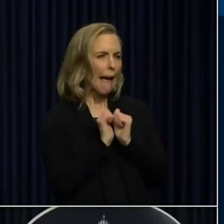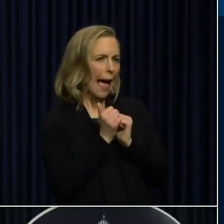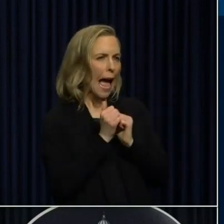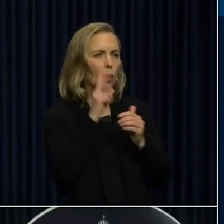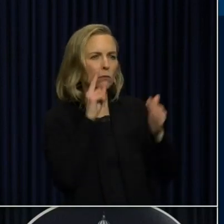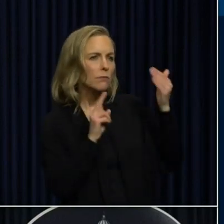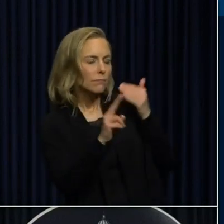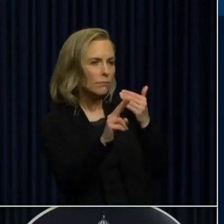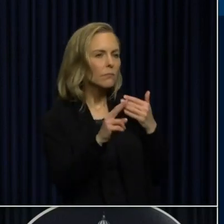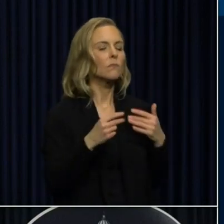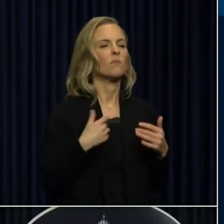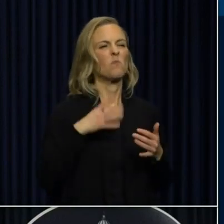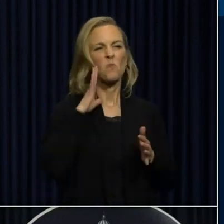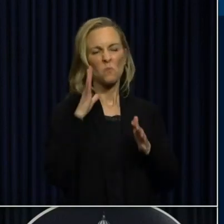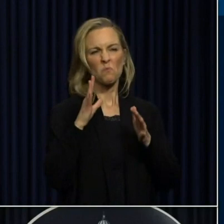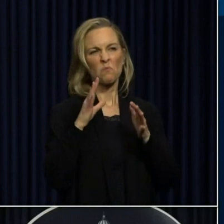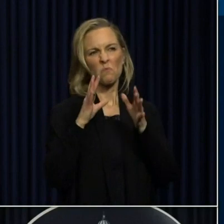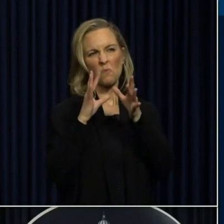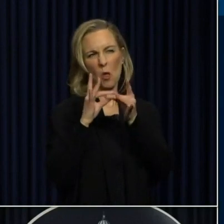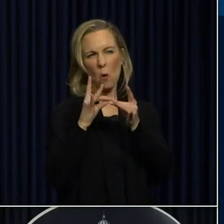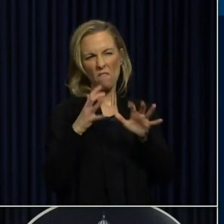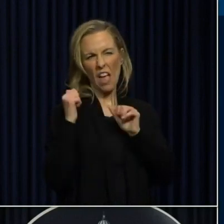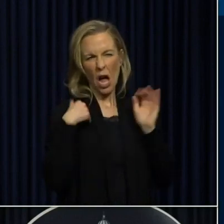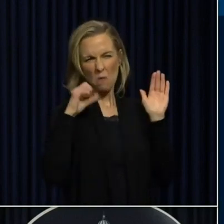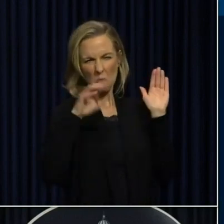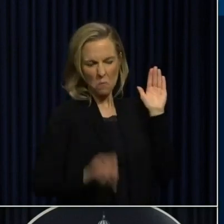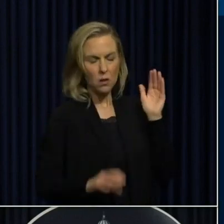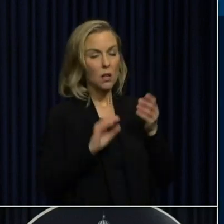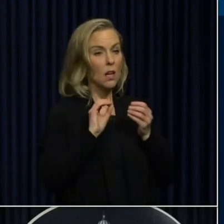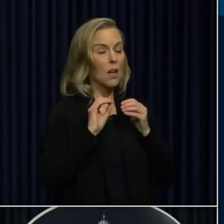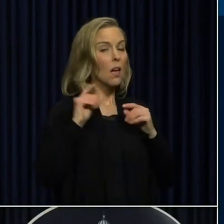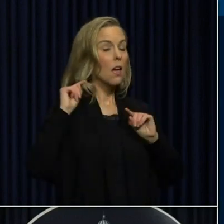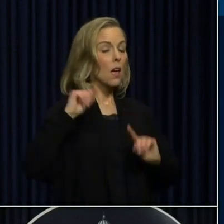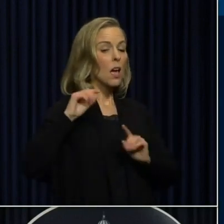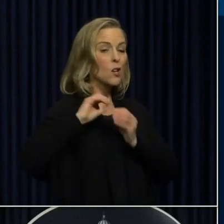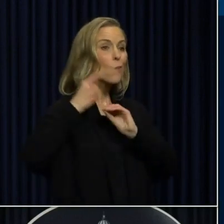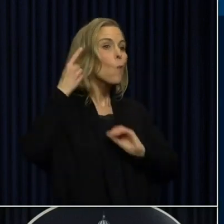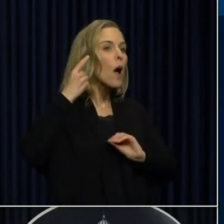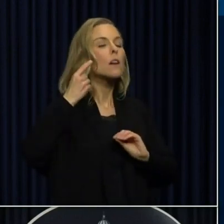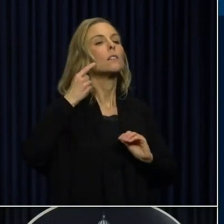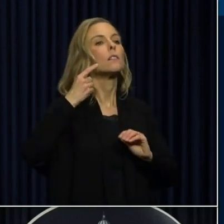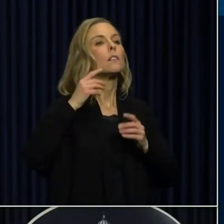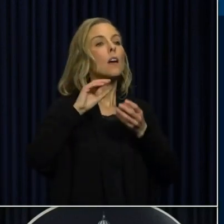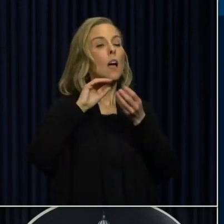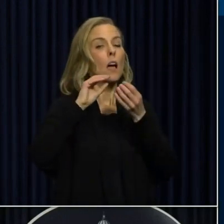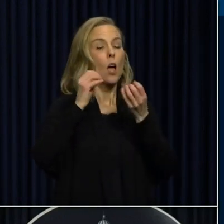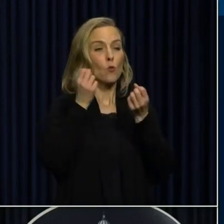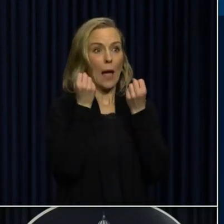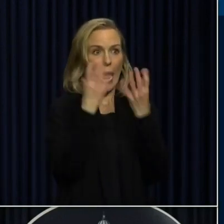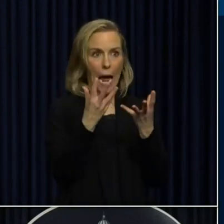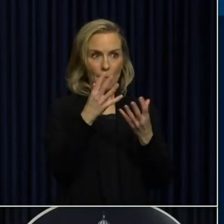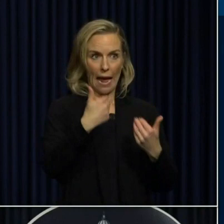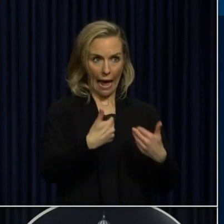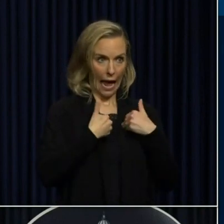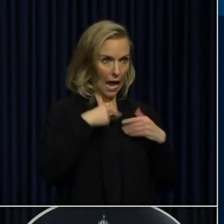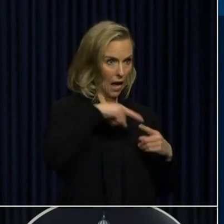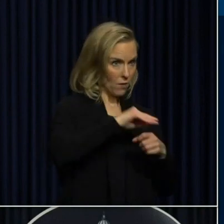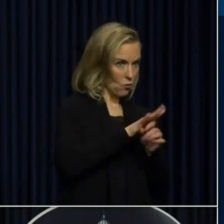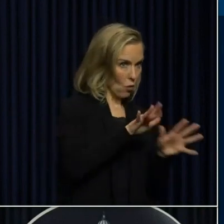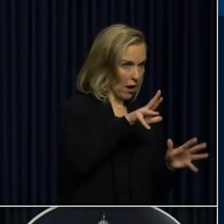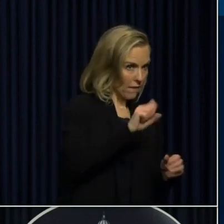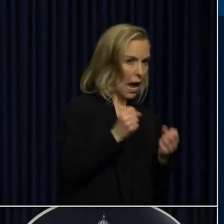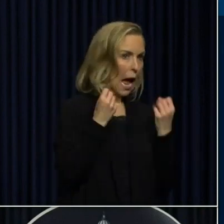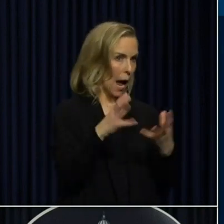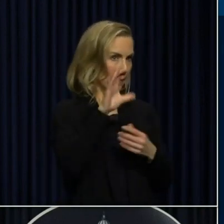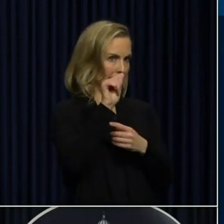quick. Number one is the number and the rate of new cases. The White House guidance